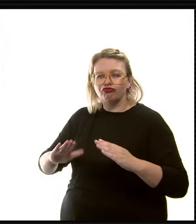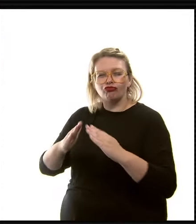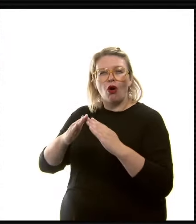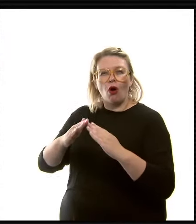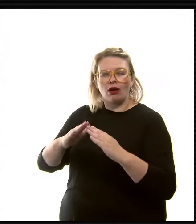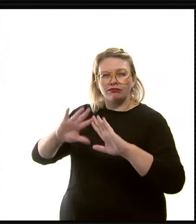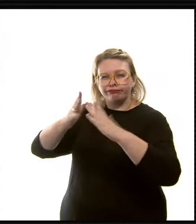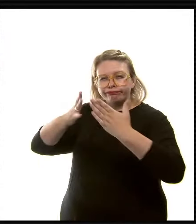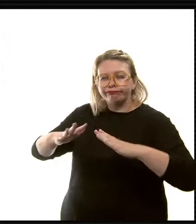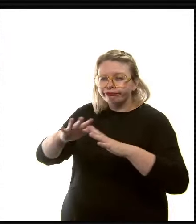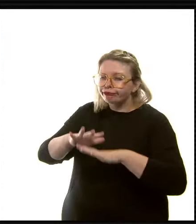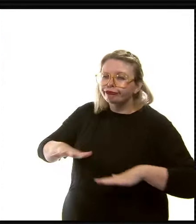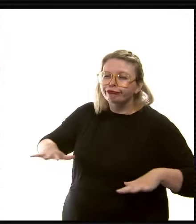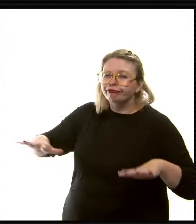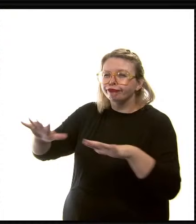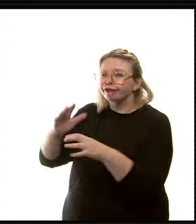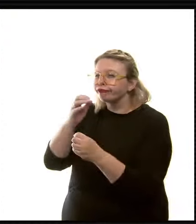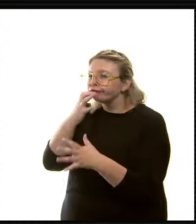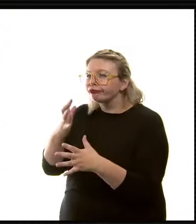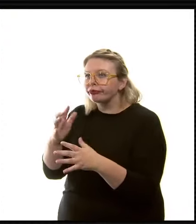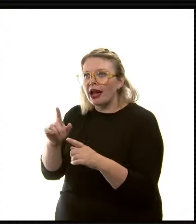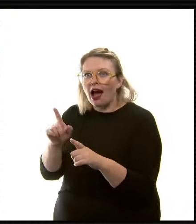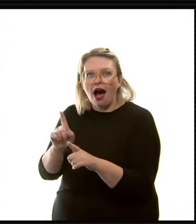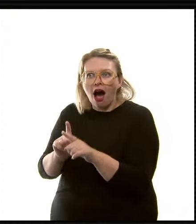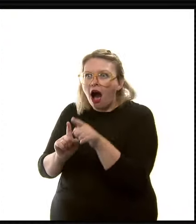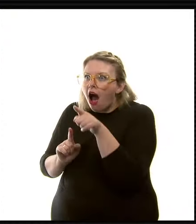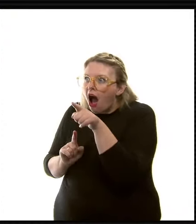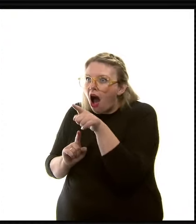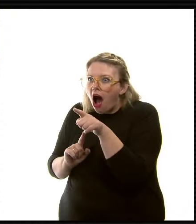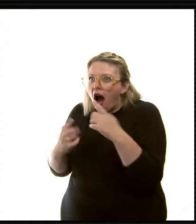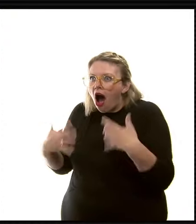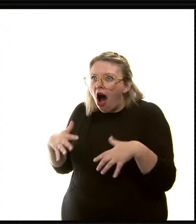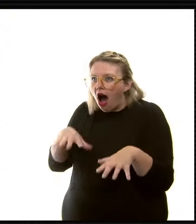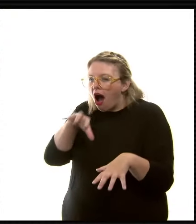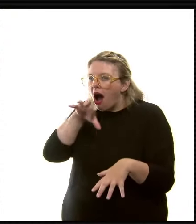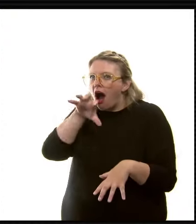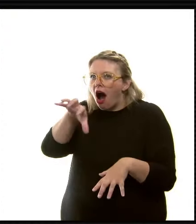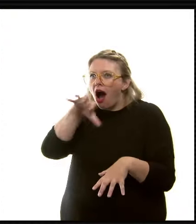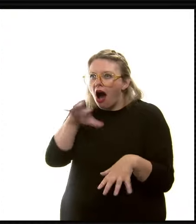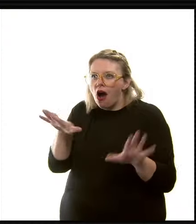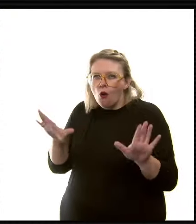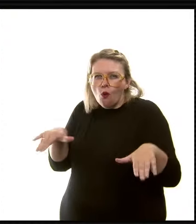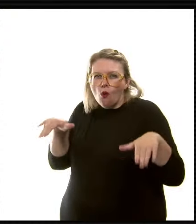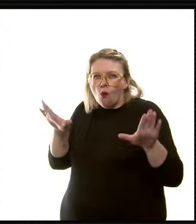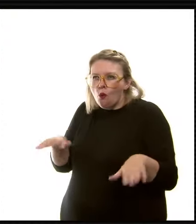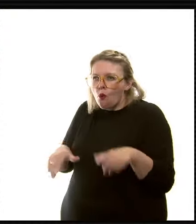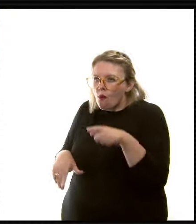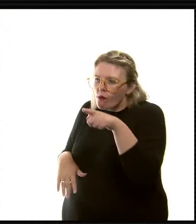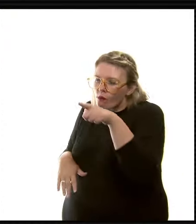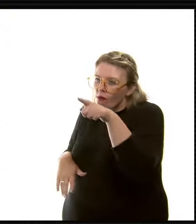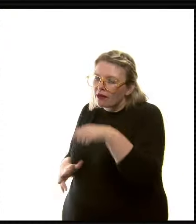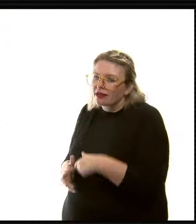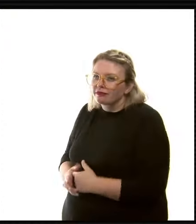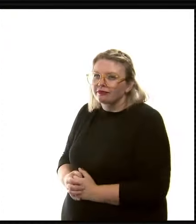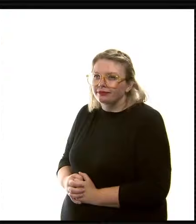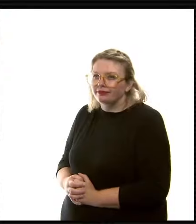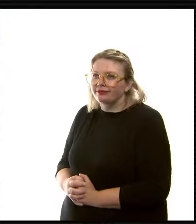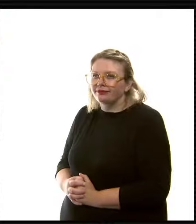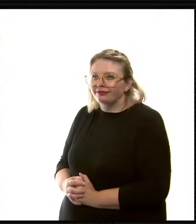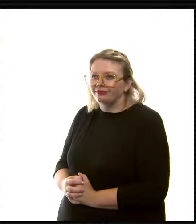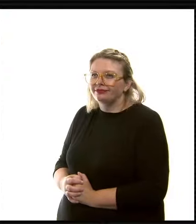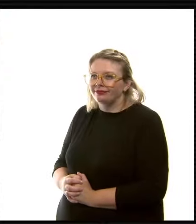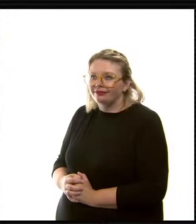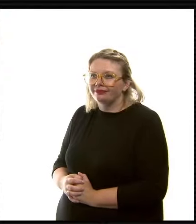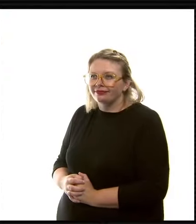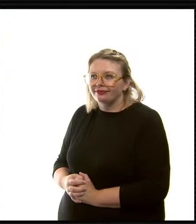to showcase the majestic Torok and its striking colors and intricate patterns. Look at the wings. How did